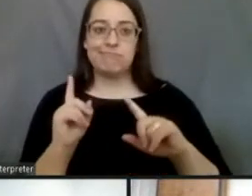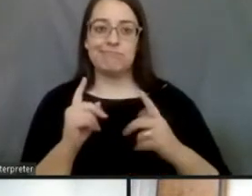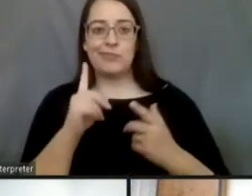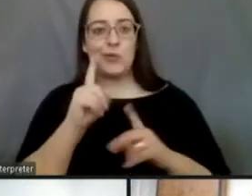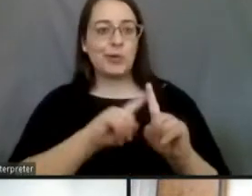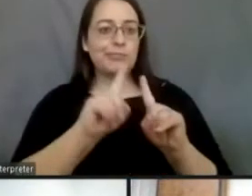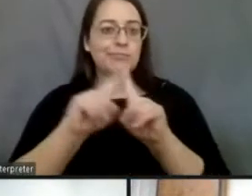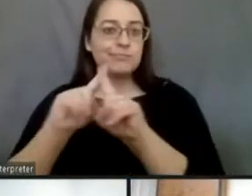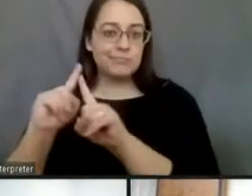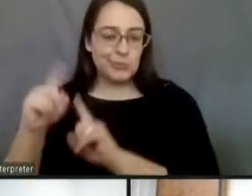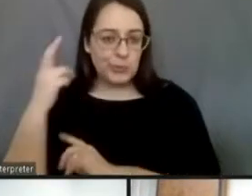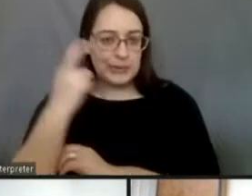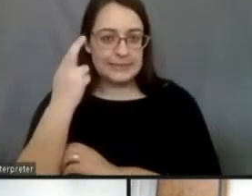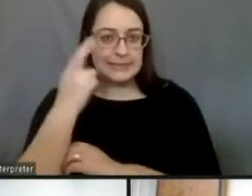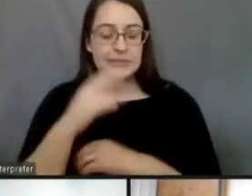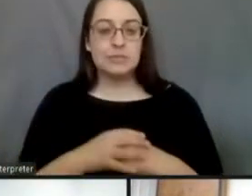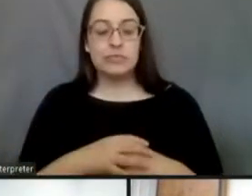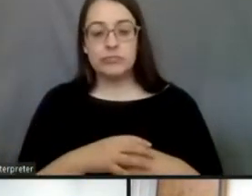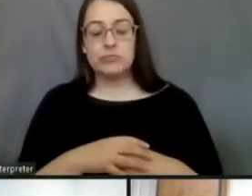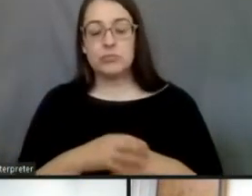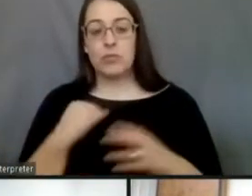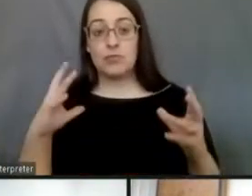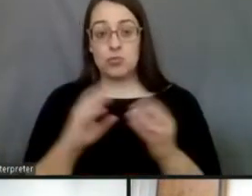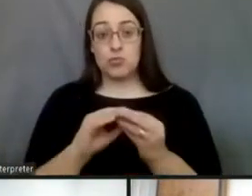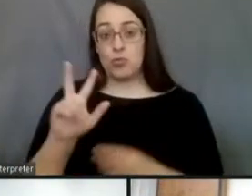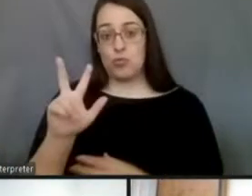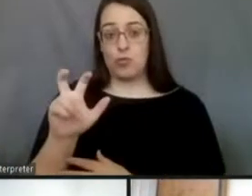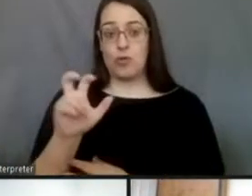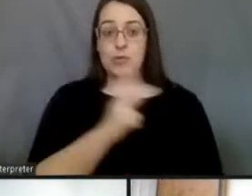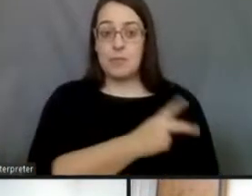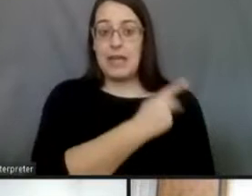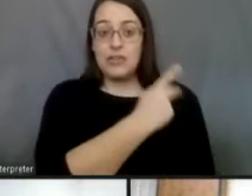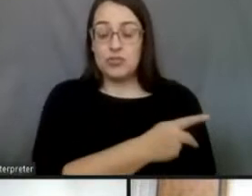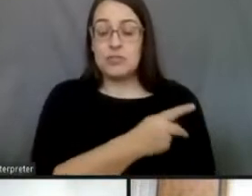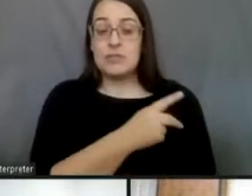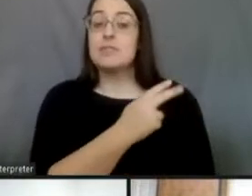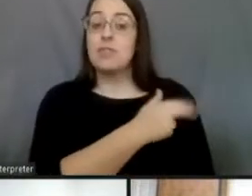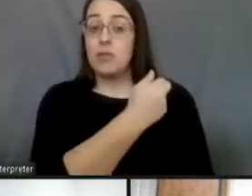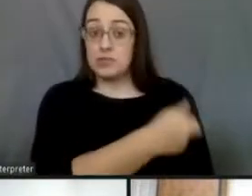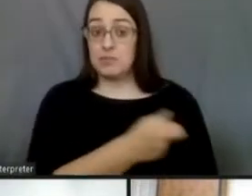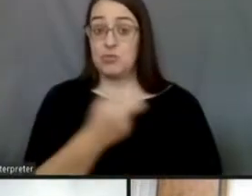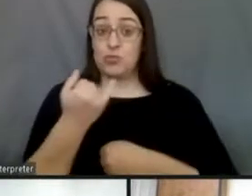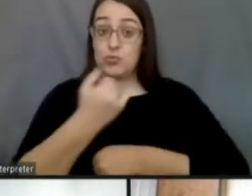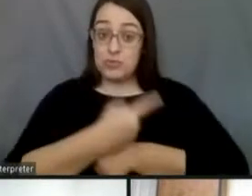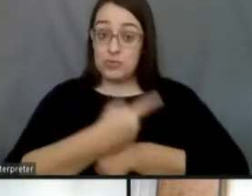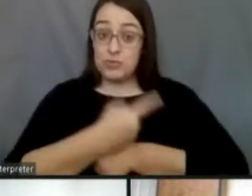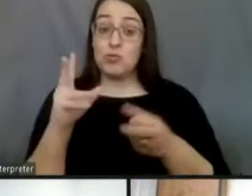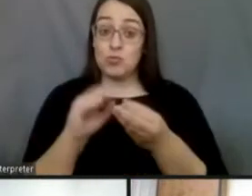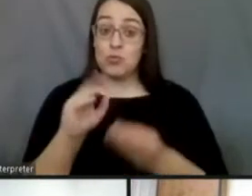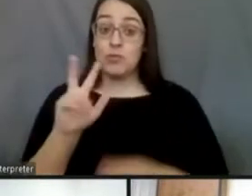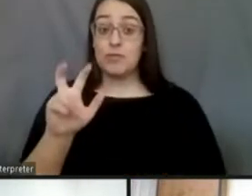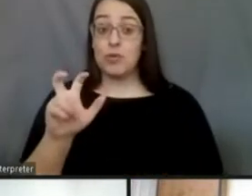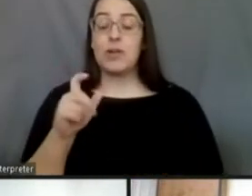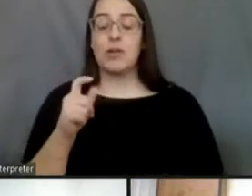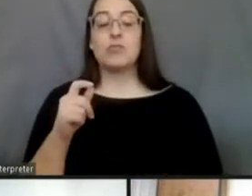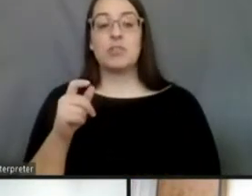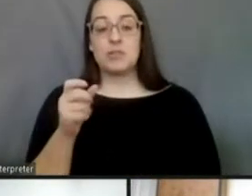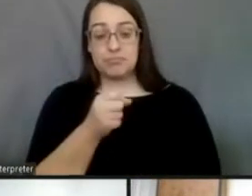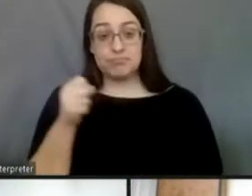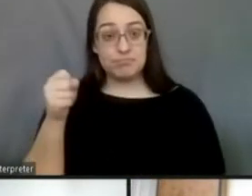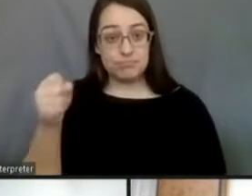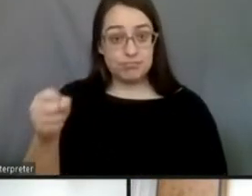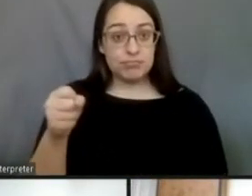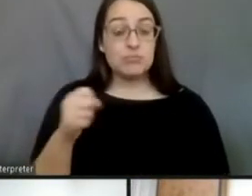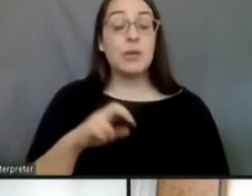ICU beds. We have a total of 300 patients in the hospital today that are admitted. And therefore,